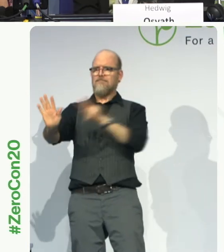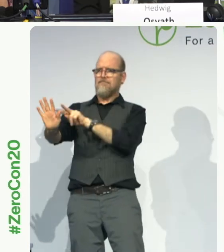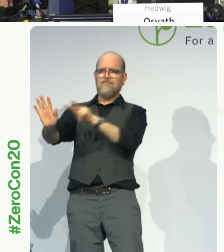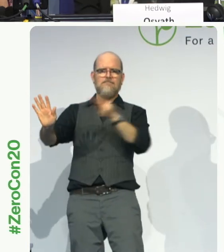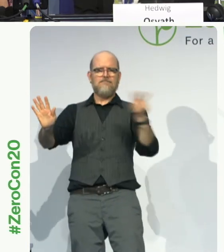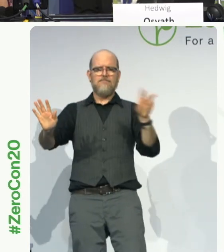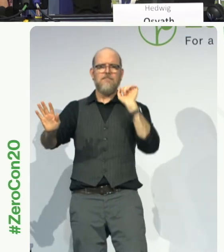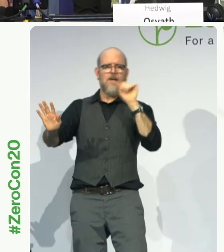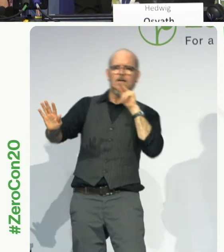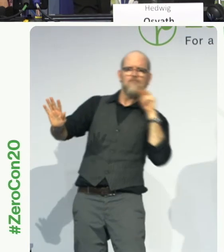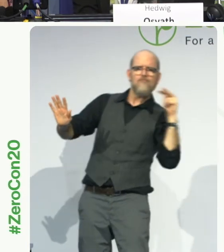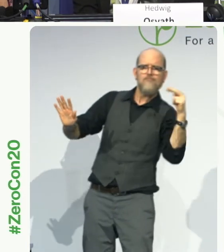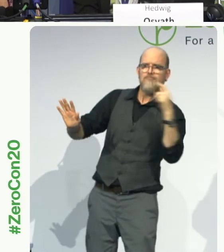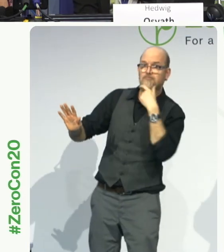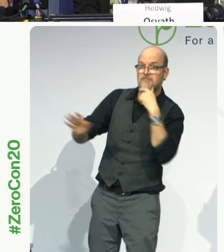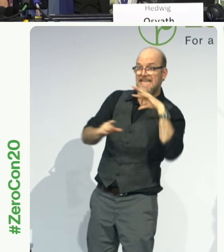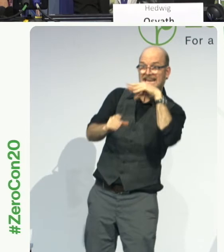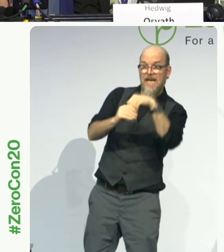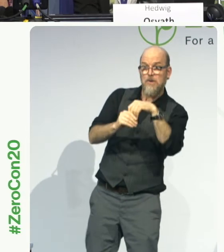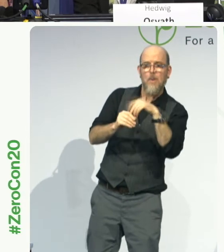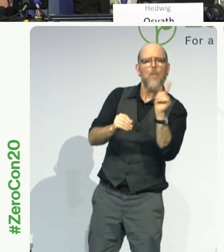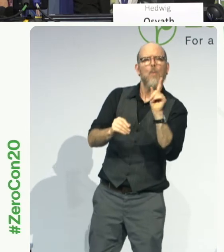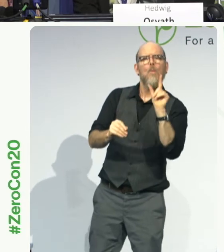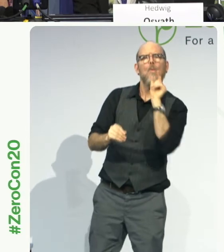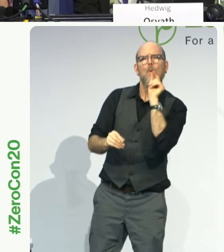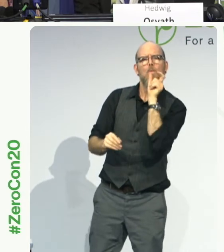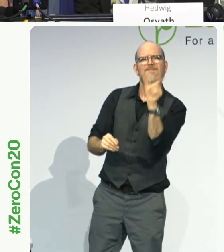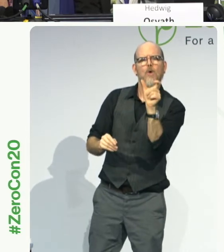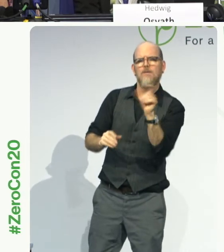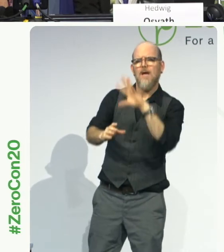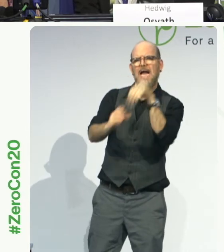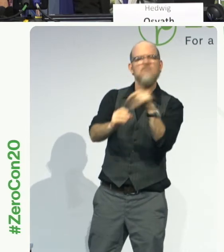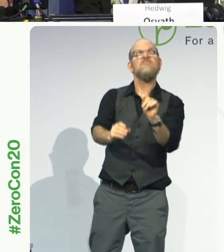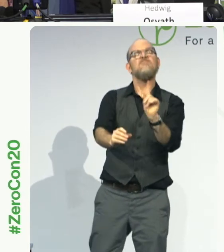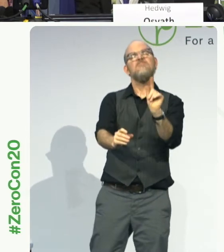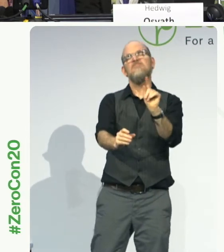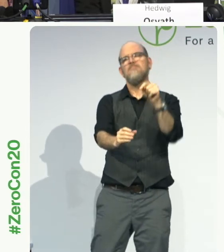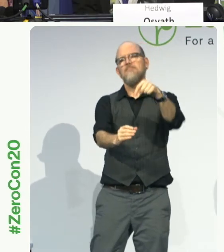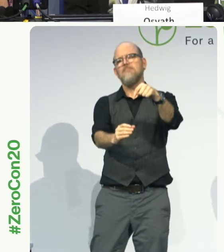this term means. And in the way forward, the team told me that they will try to look